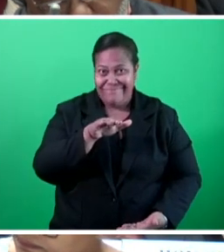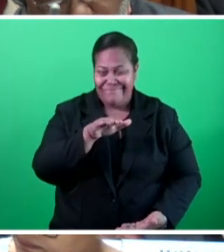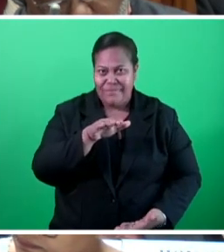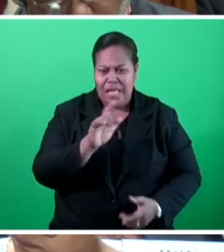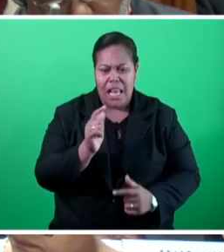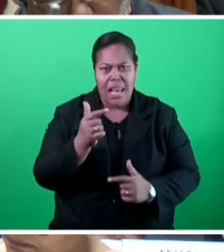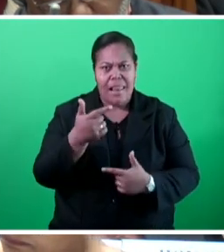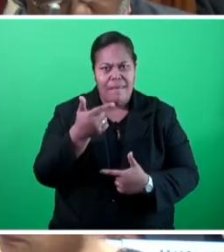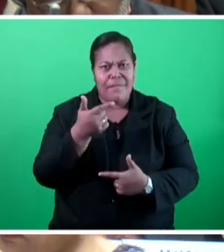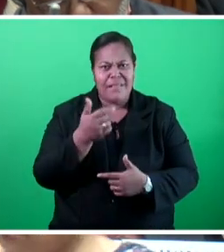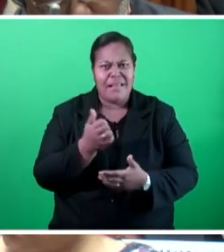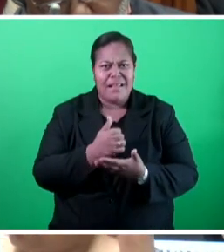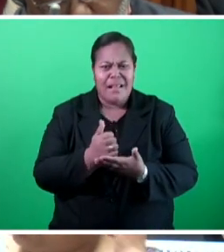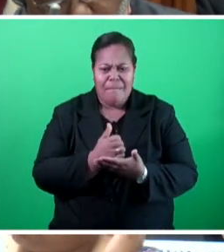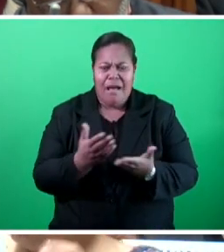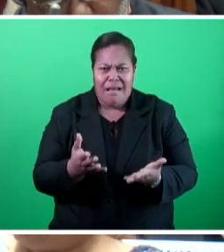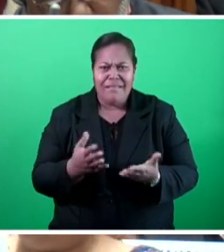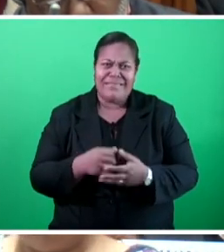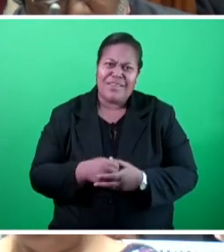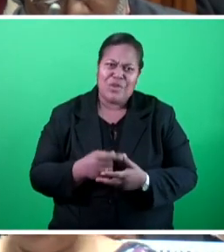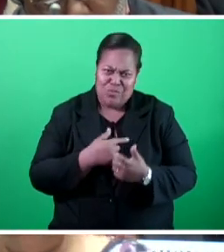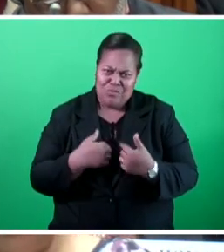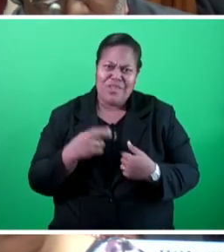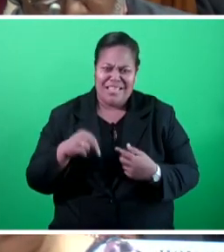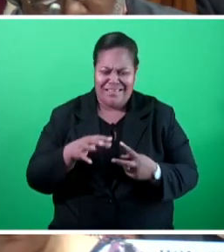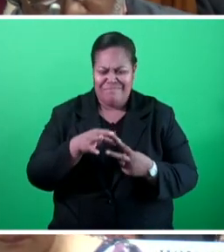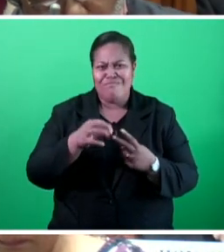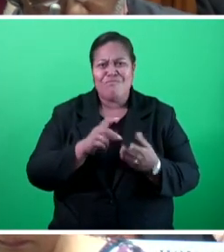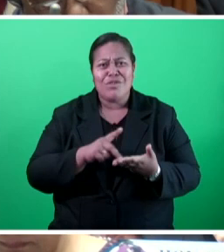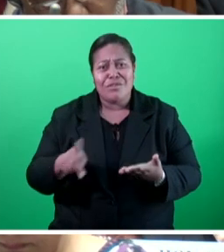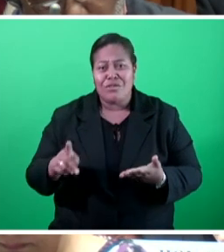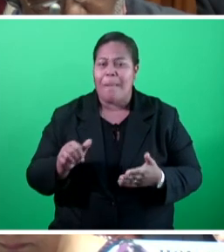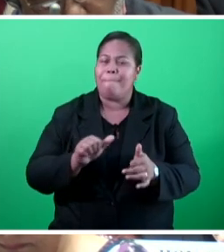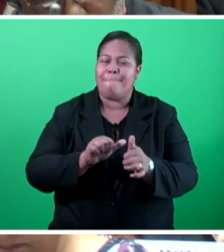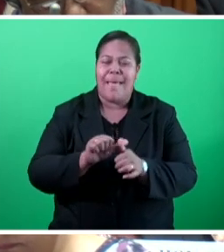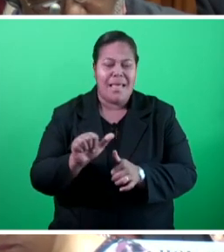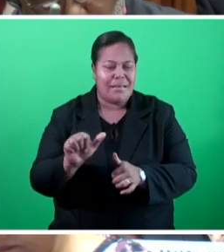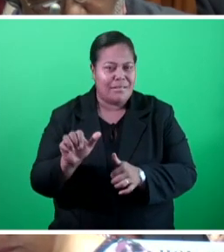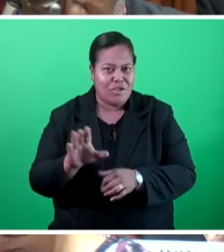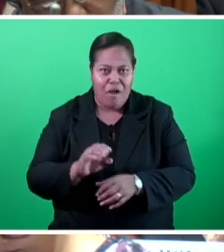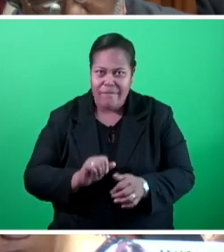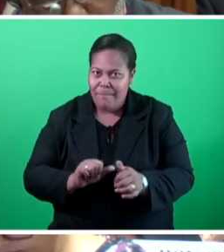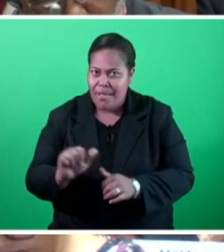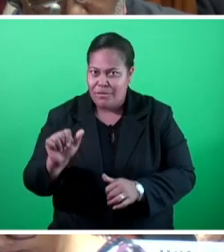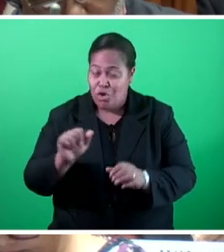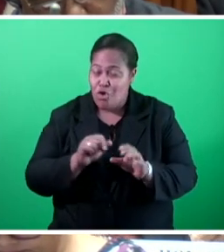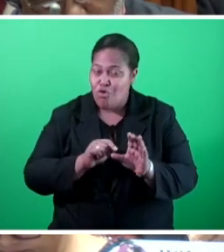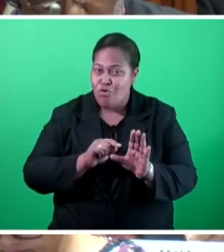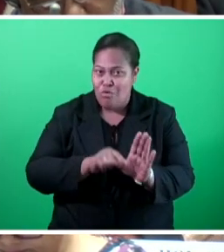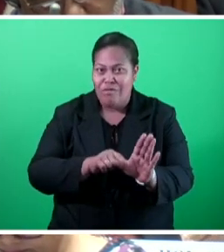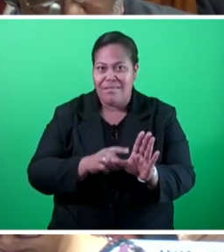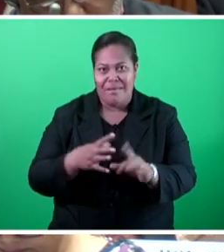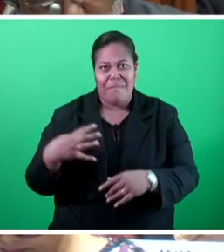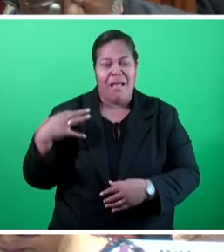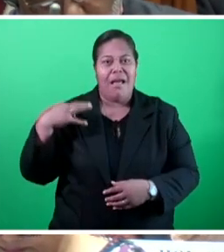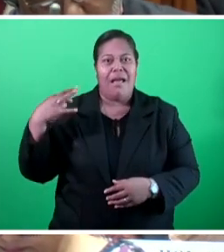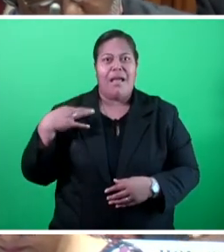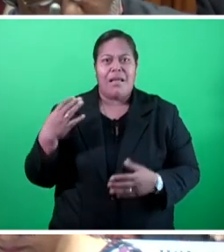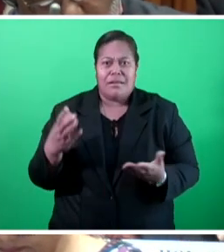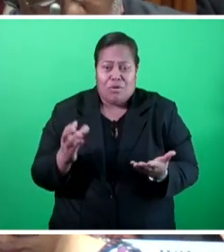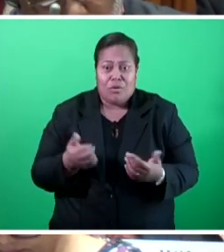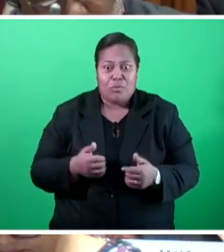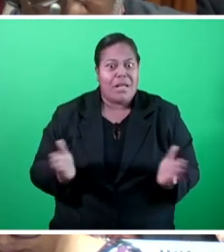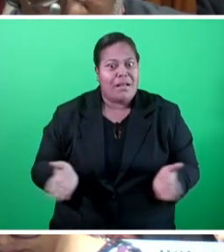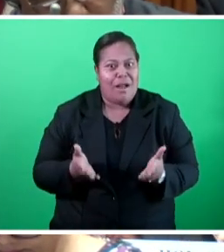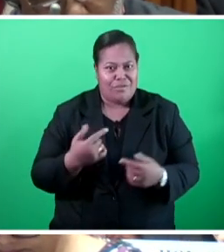positions, the best of the best from among our youth had applied. This was very encouraging, Mr. Speaker, sir, for the ministry